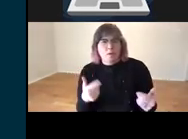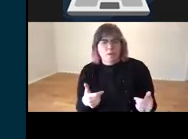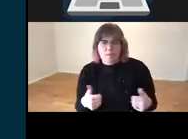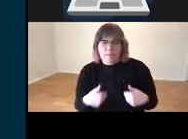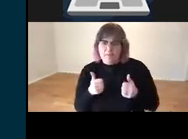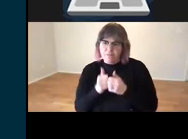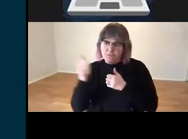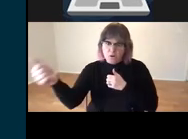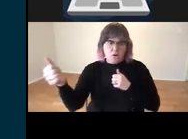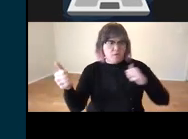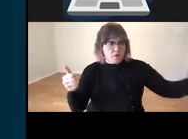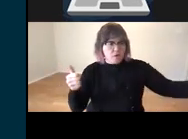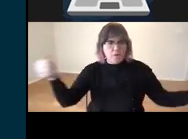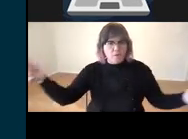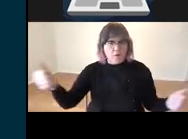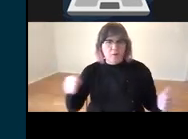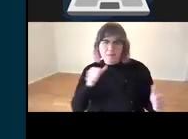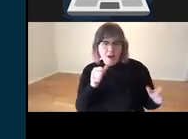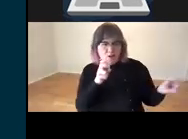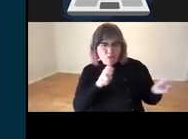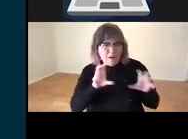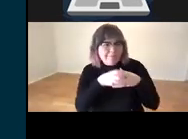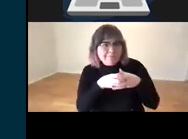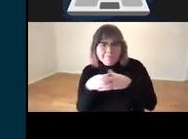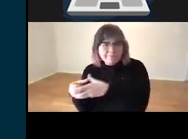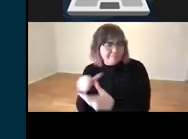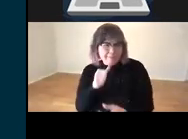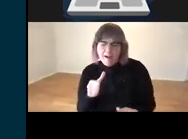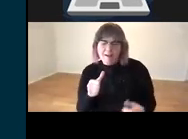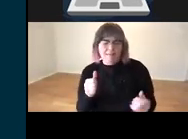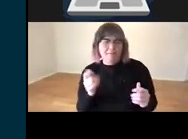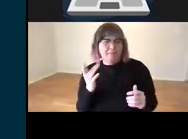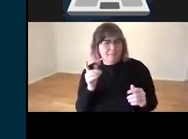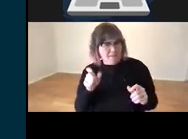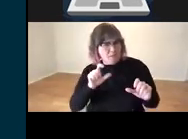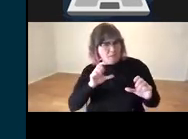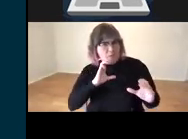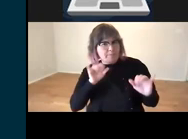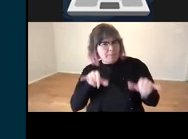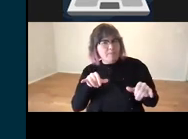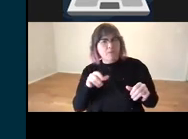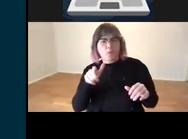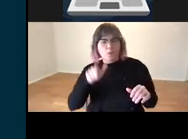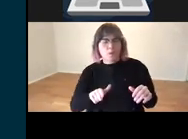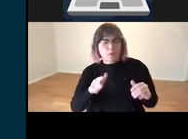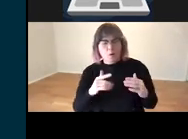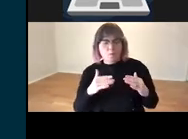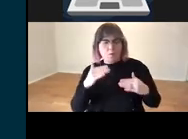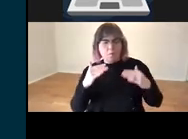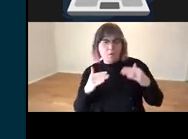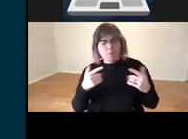right? Those animals don't travel in large groups, and so they need to be able to communicate. And so these low frequency sounds allow them to do